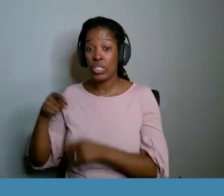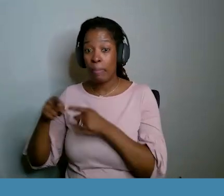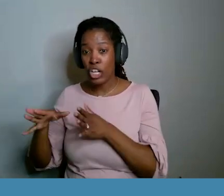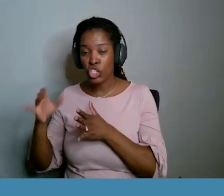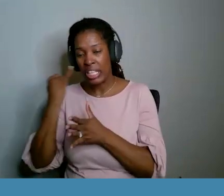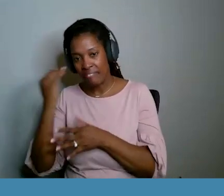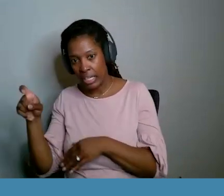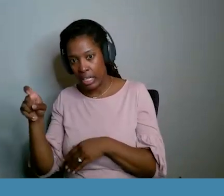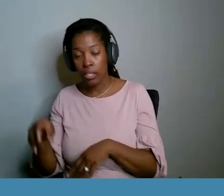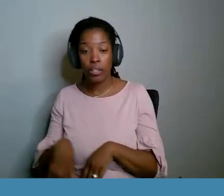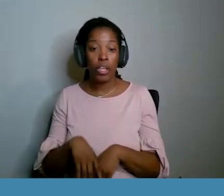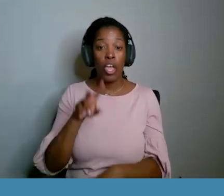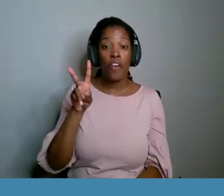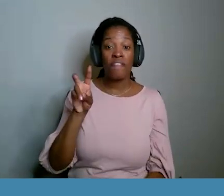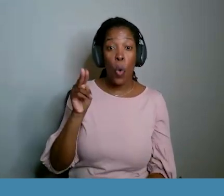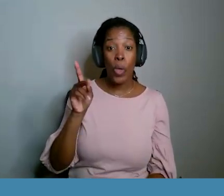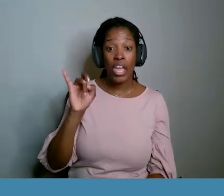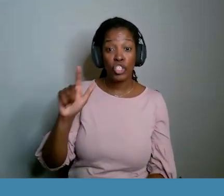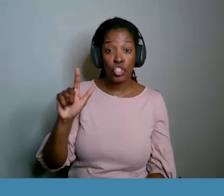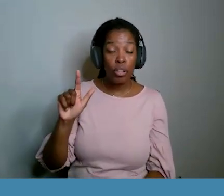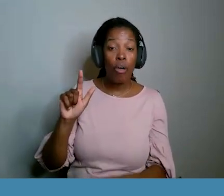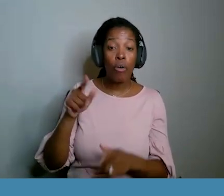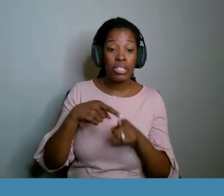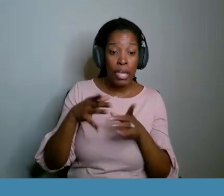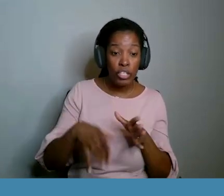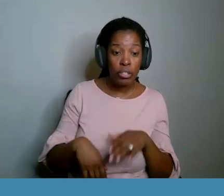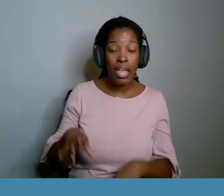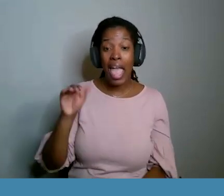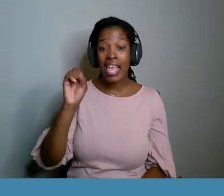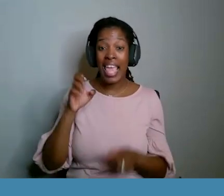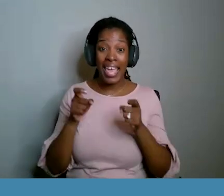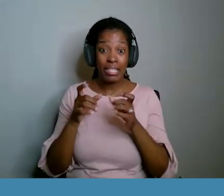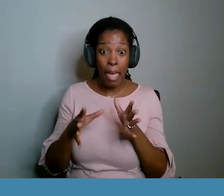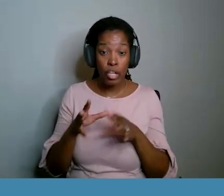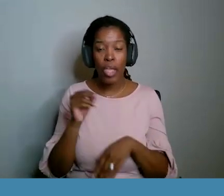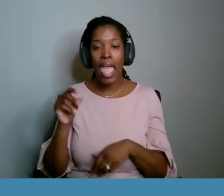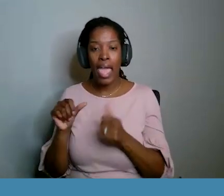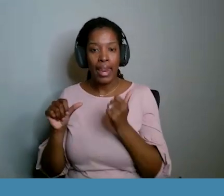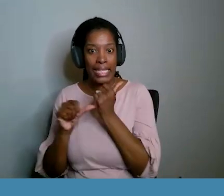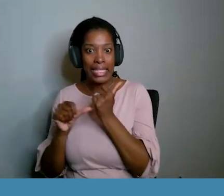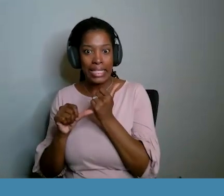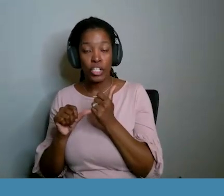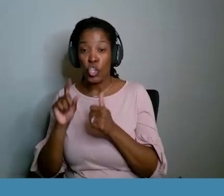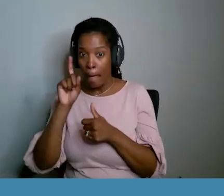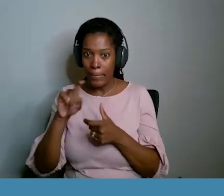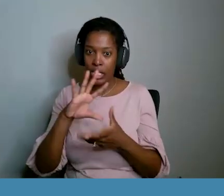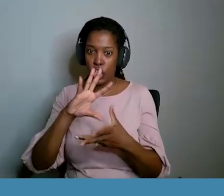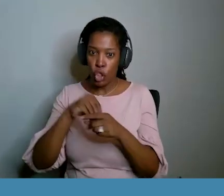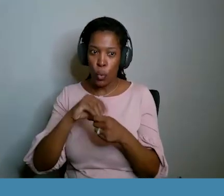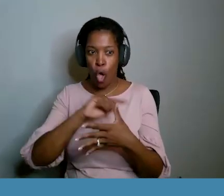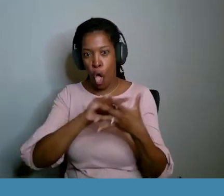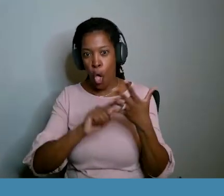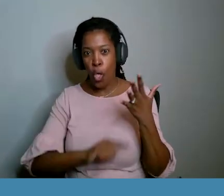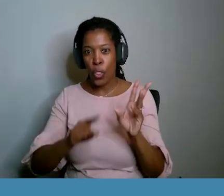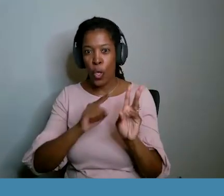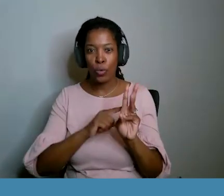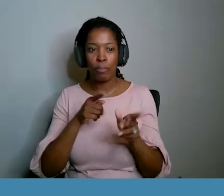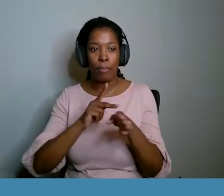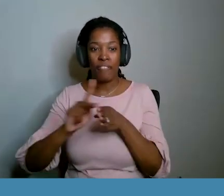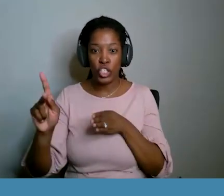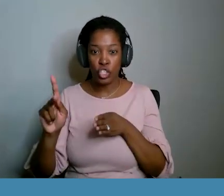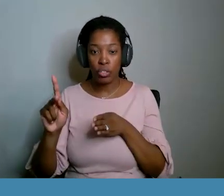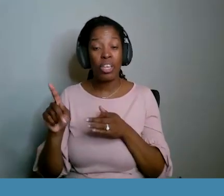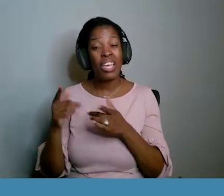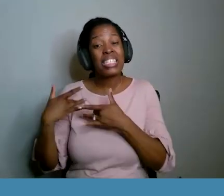vocational specialist, case manager, and administrative assistant. So they have to include those professionals. They can include some other, they